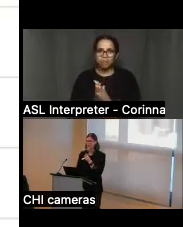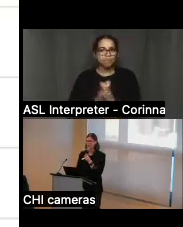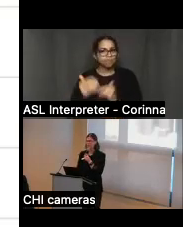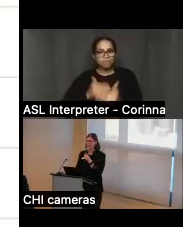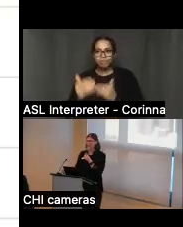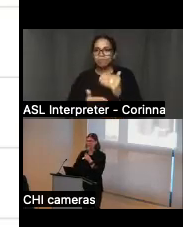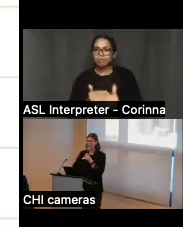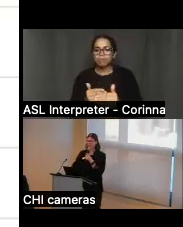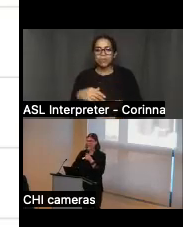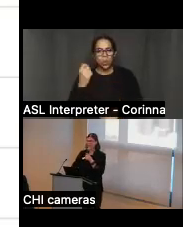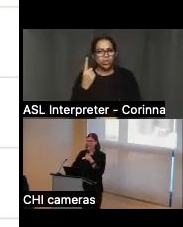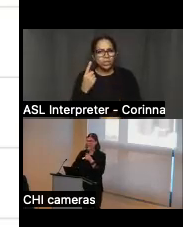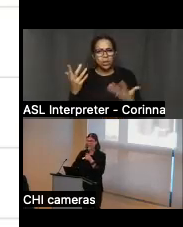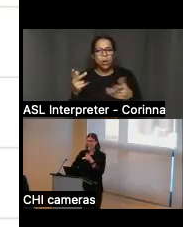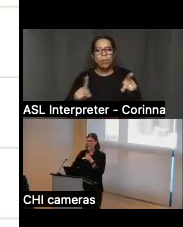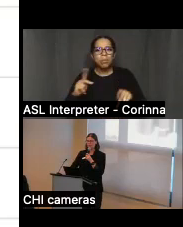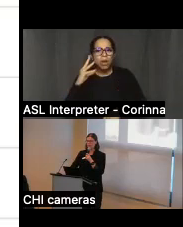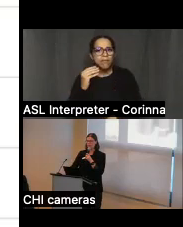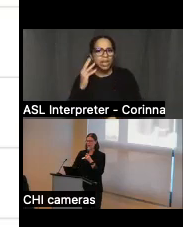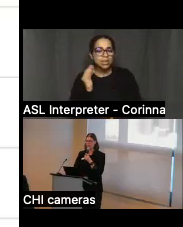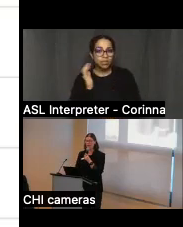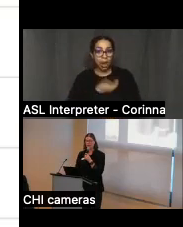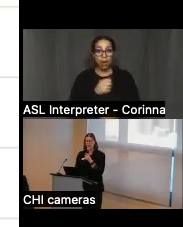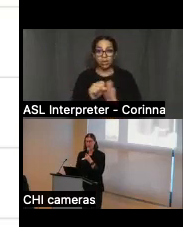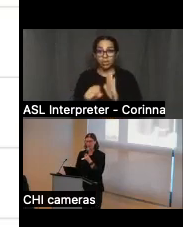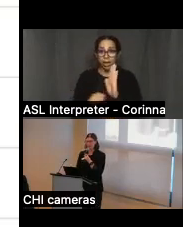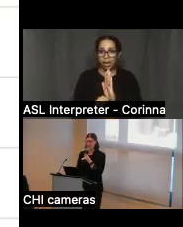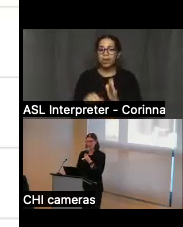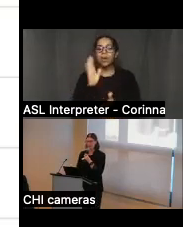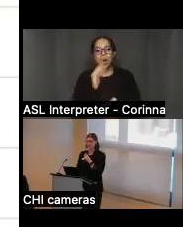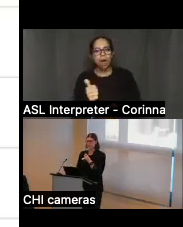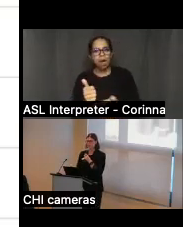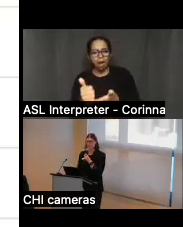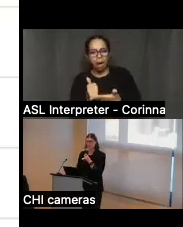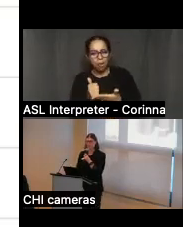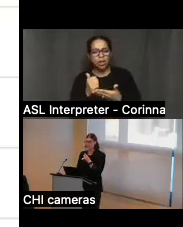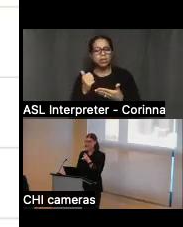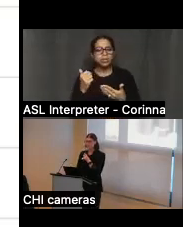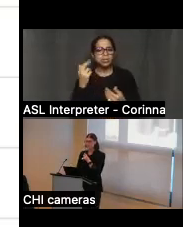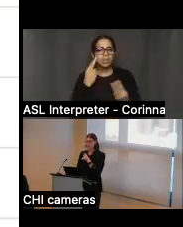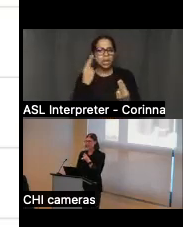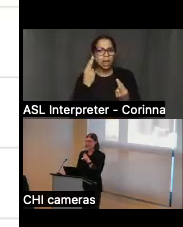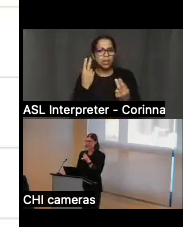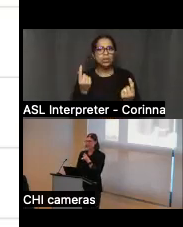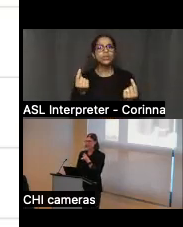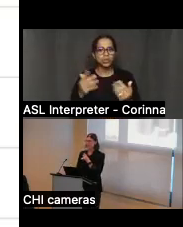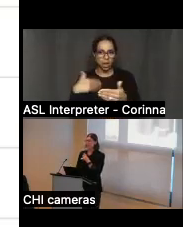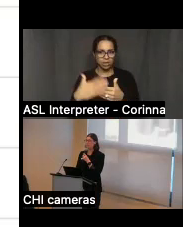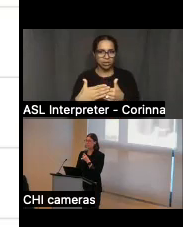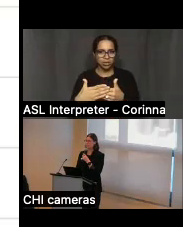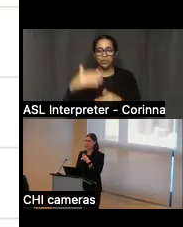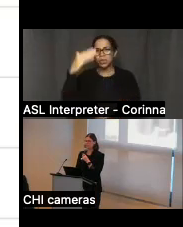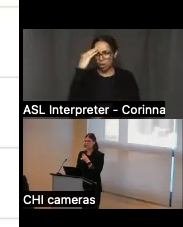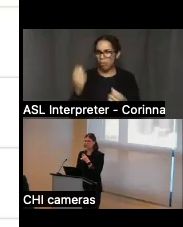our state, and these data will help inform where we might go next. We know that many communities are facing